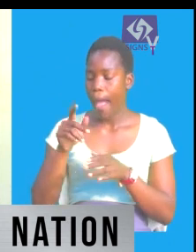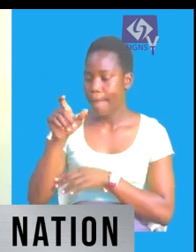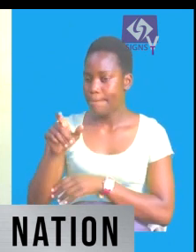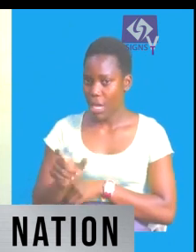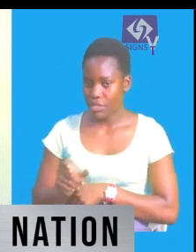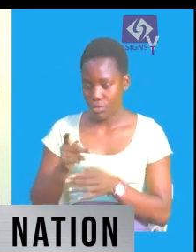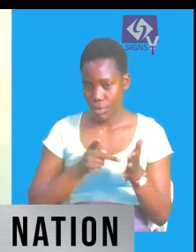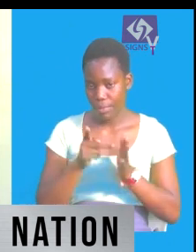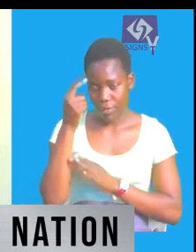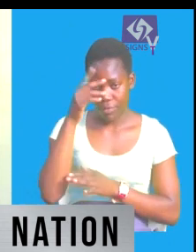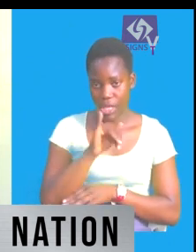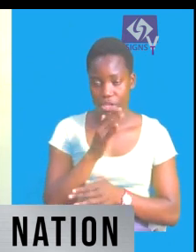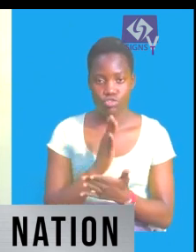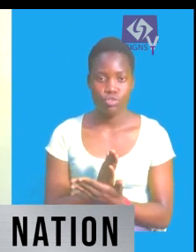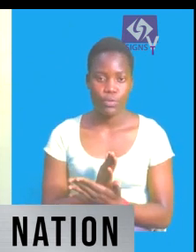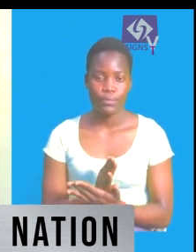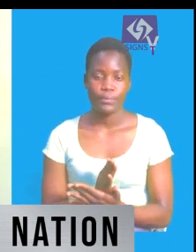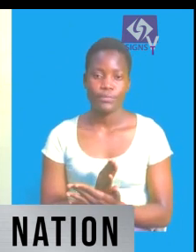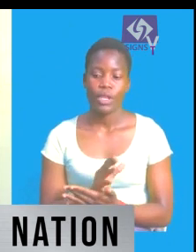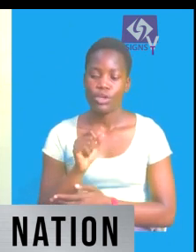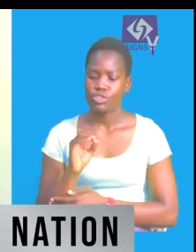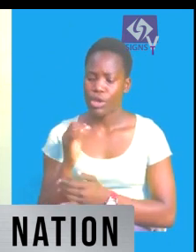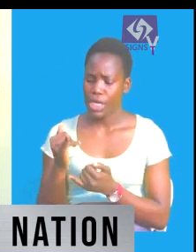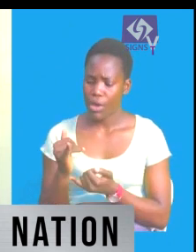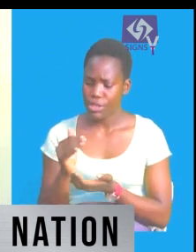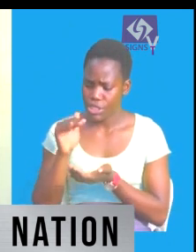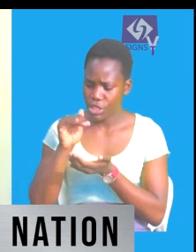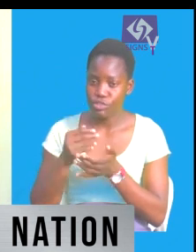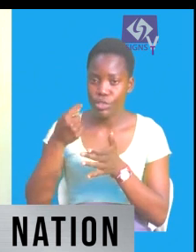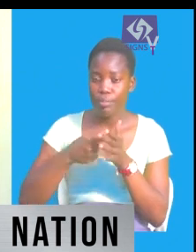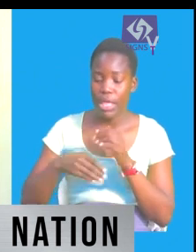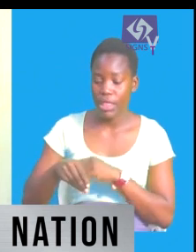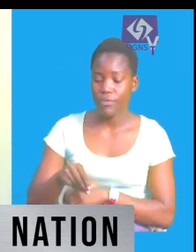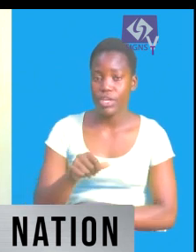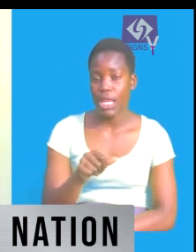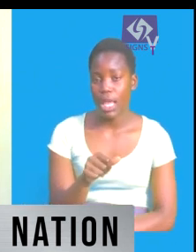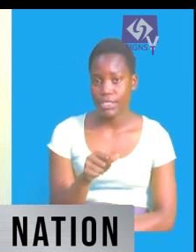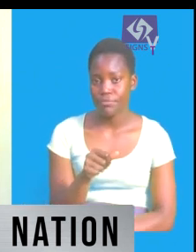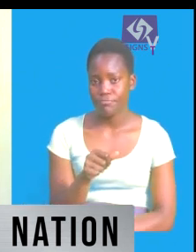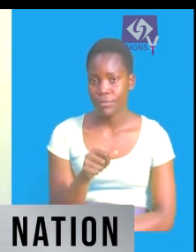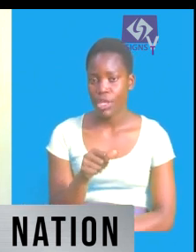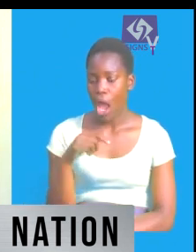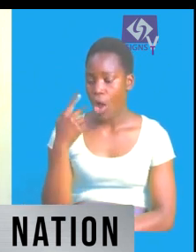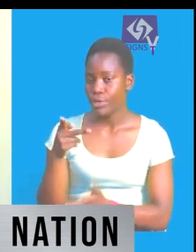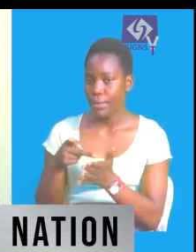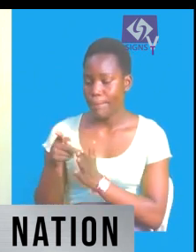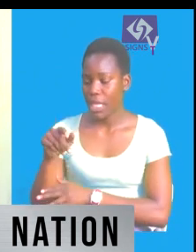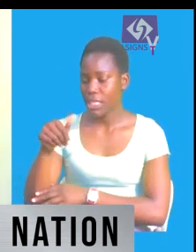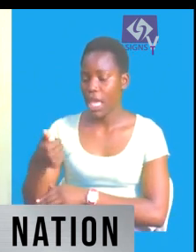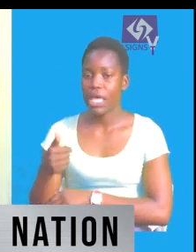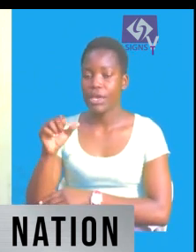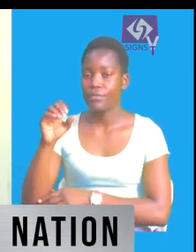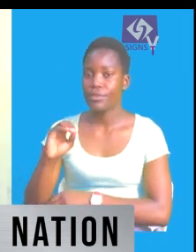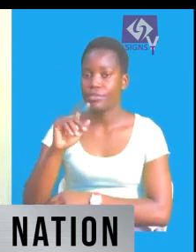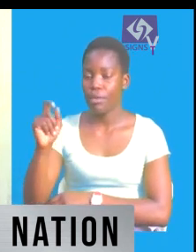50%, someone is paying your 50%. So this subsidized fertilizer, who is paying these other